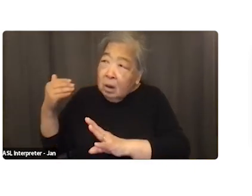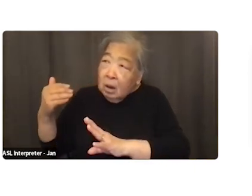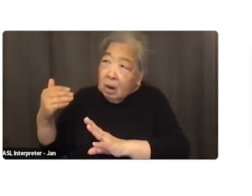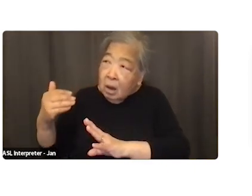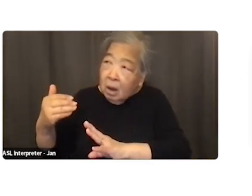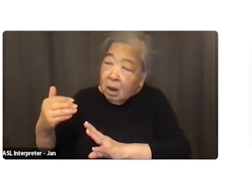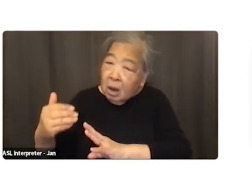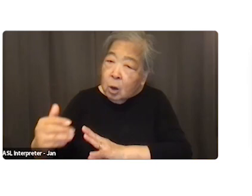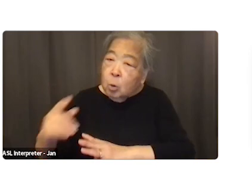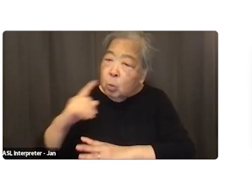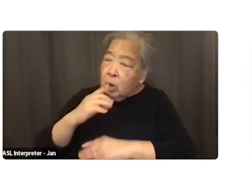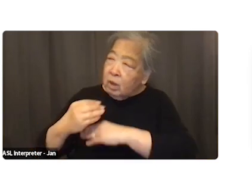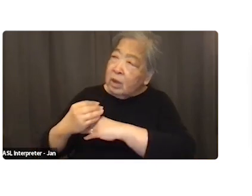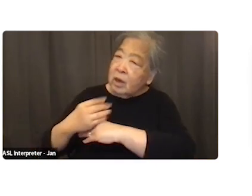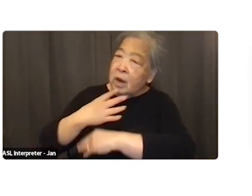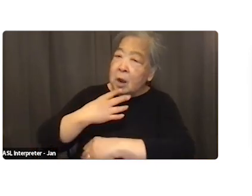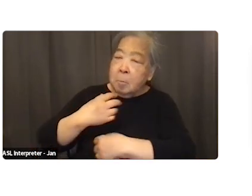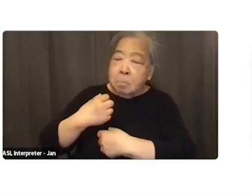for